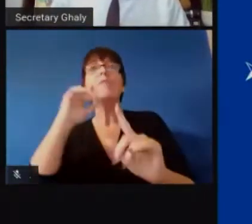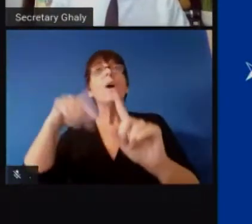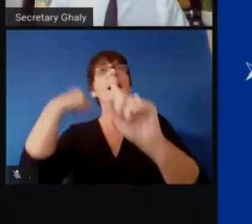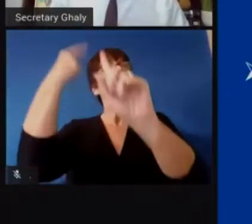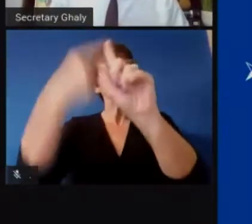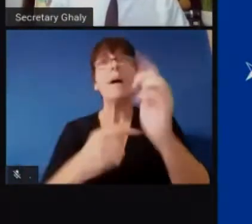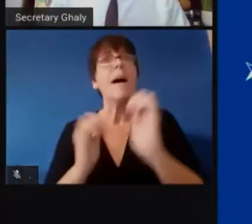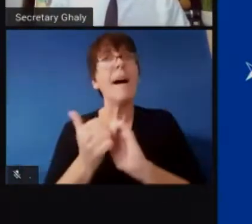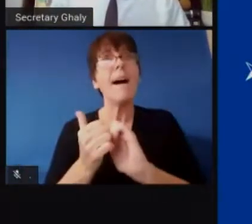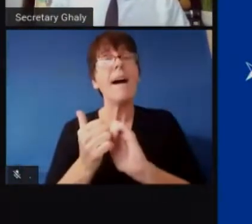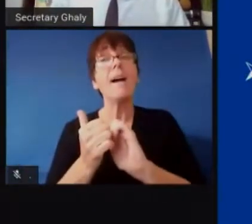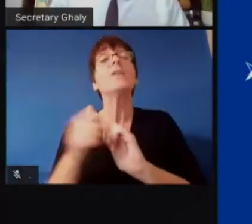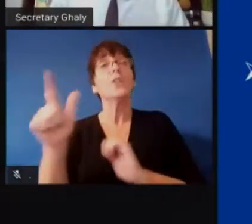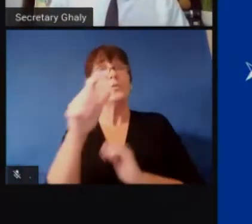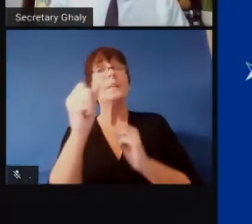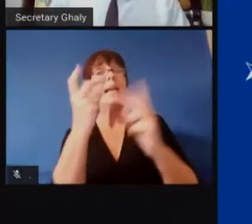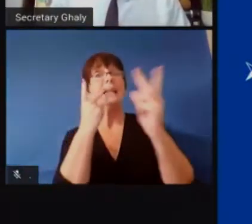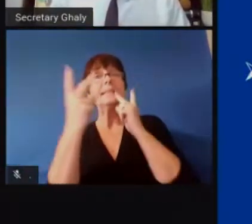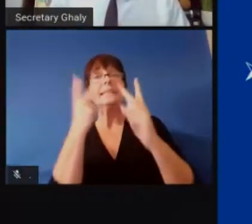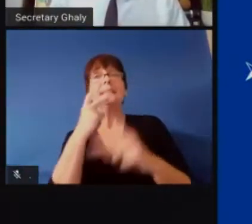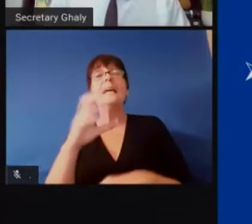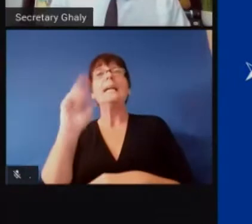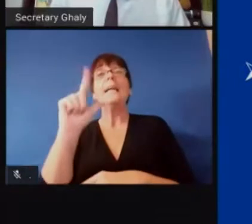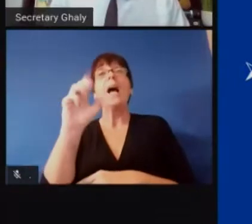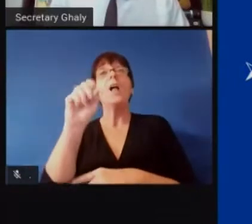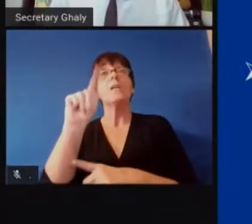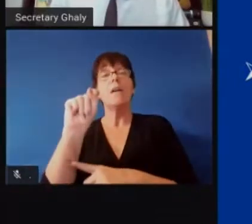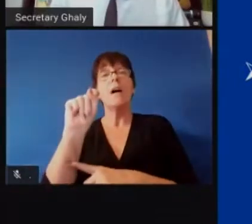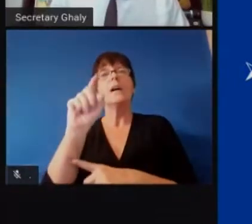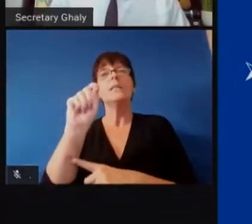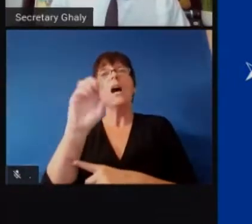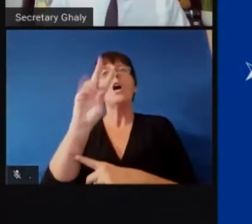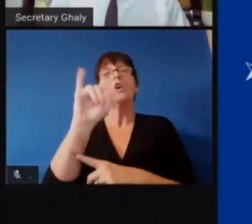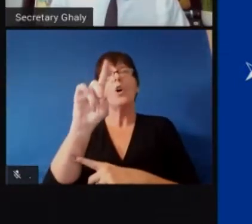And that can all be seen at the